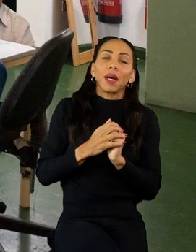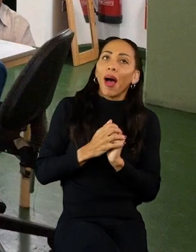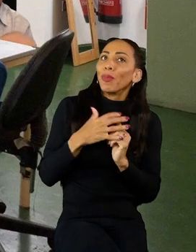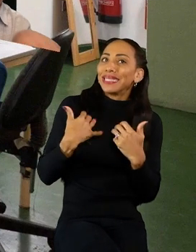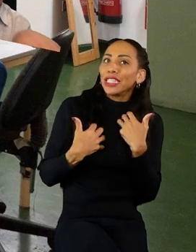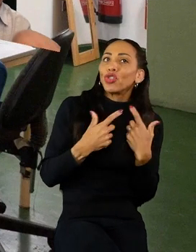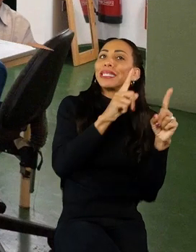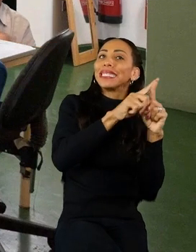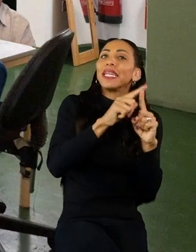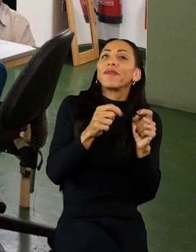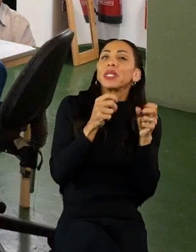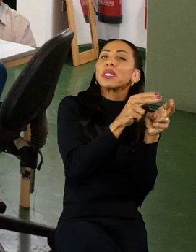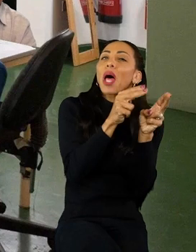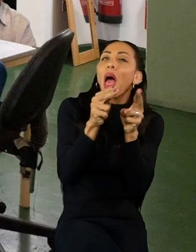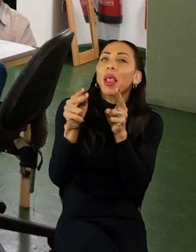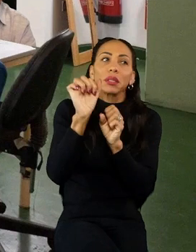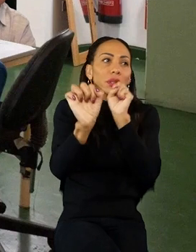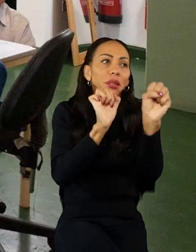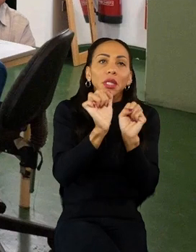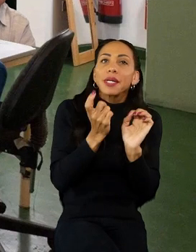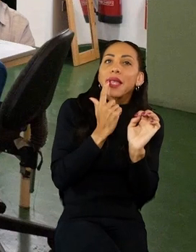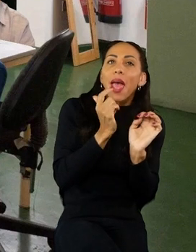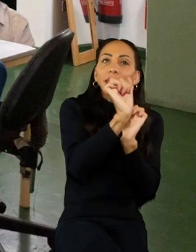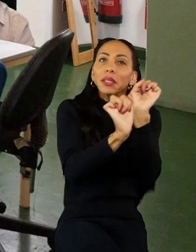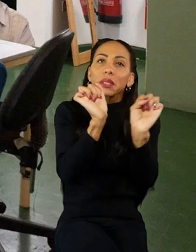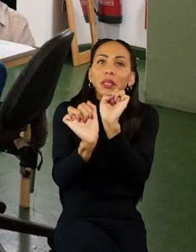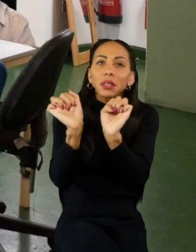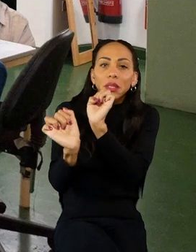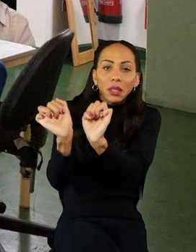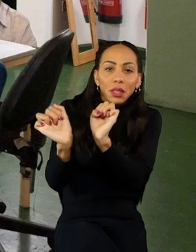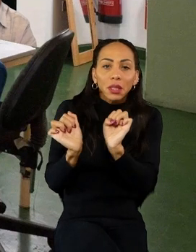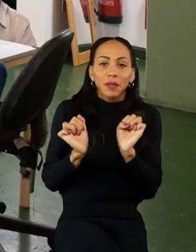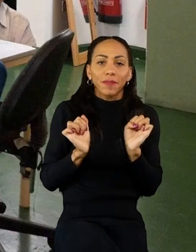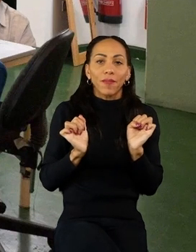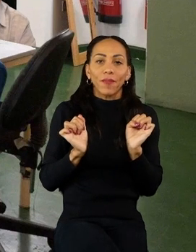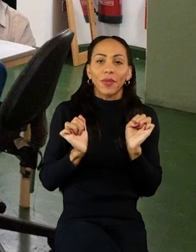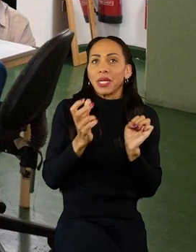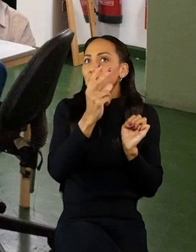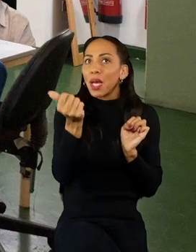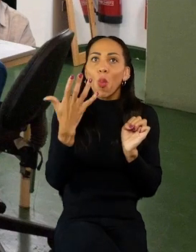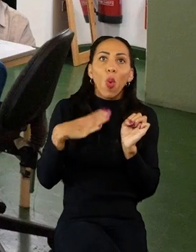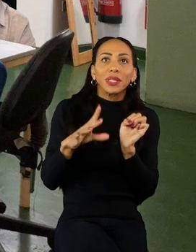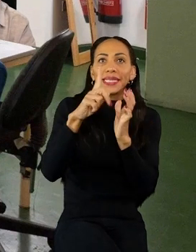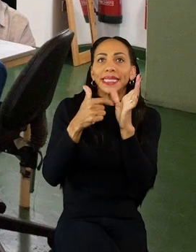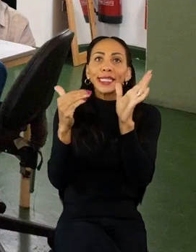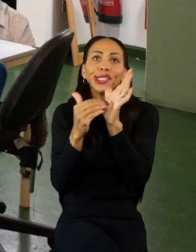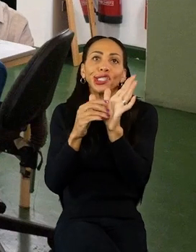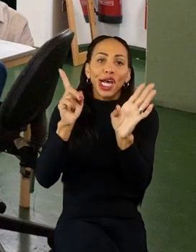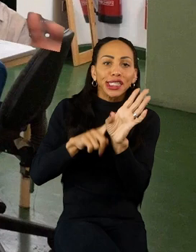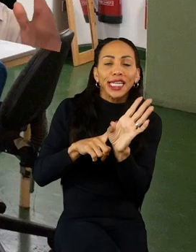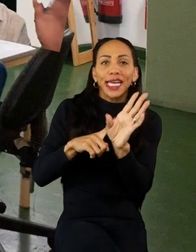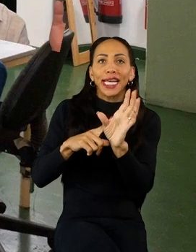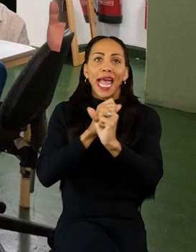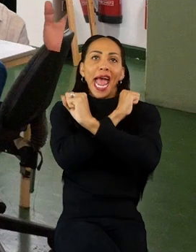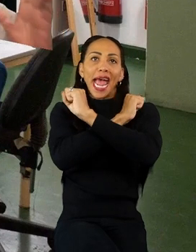was interesting how many different kind of styles people went for. They saw, you know, this kind of